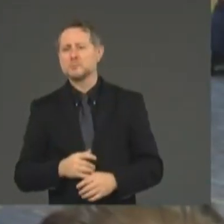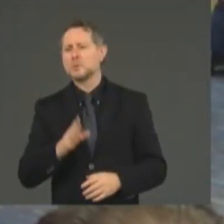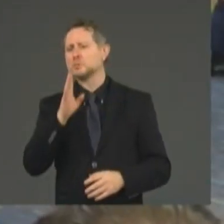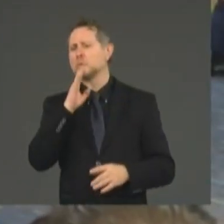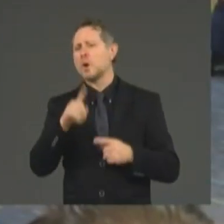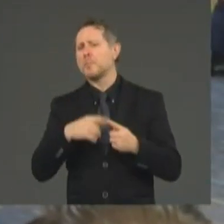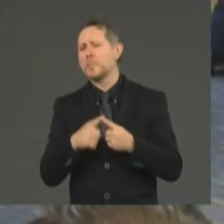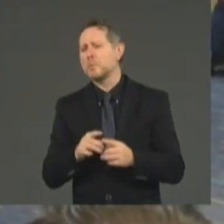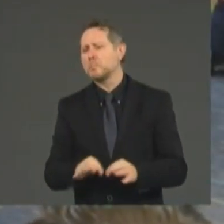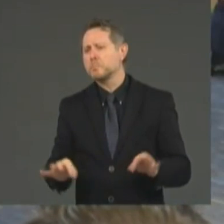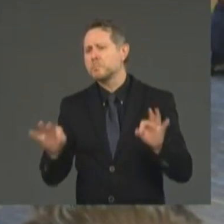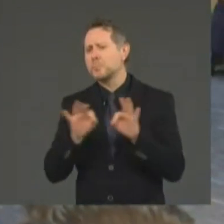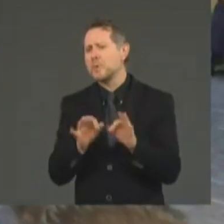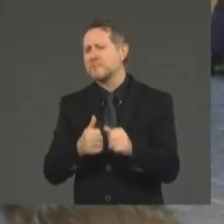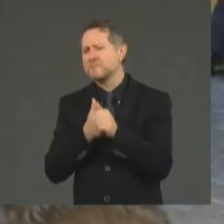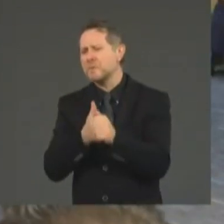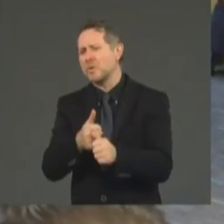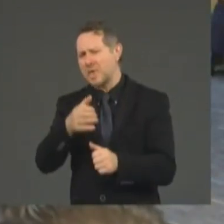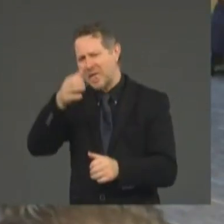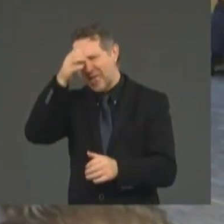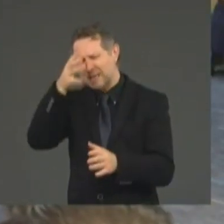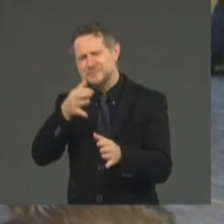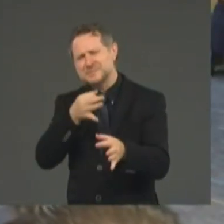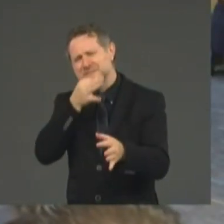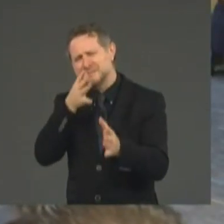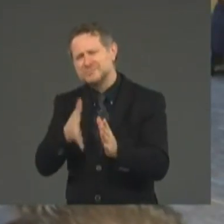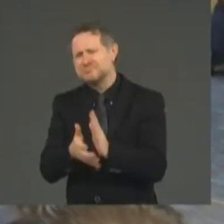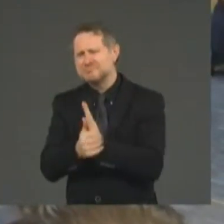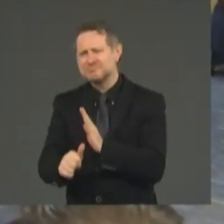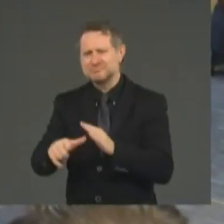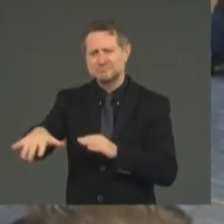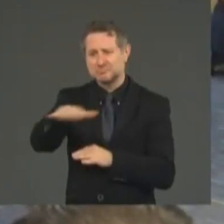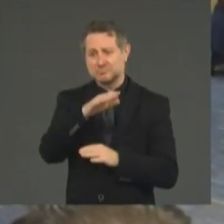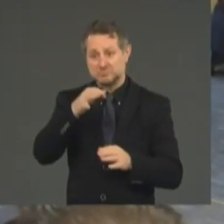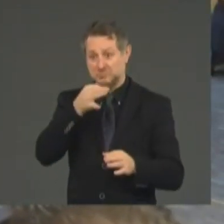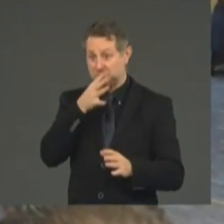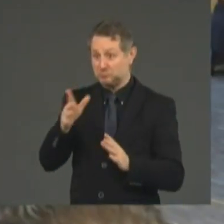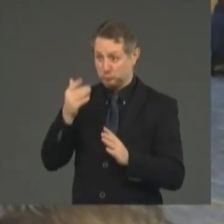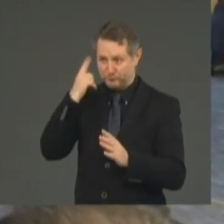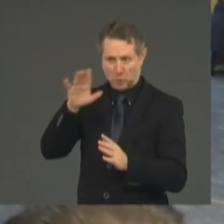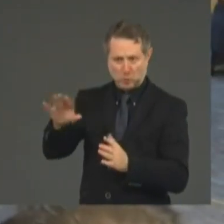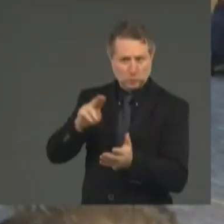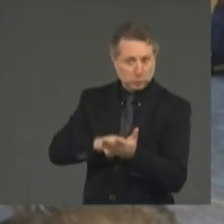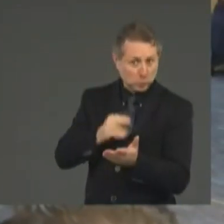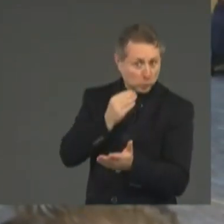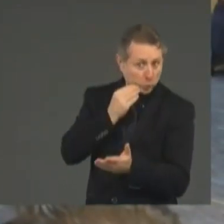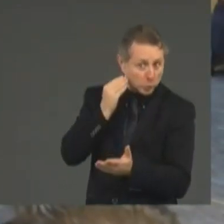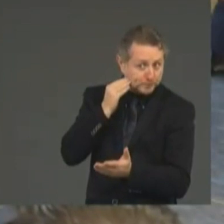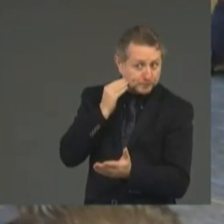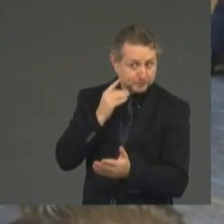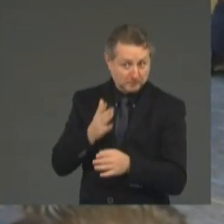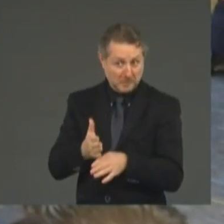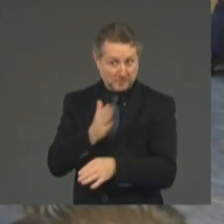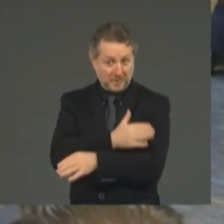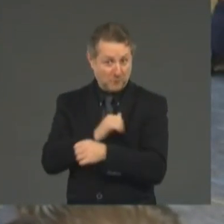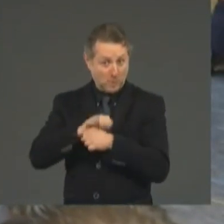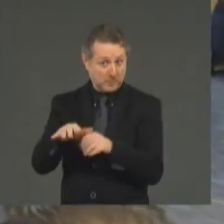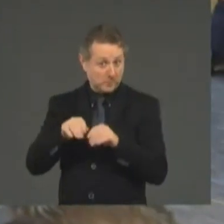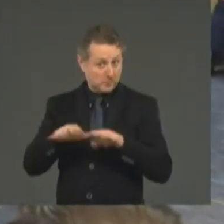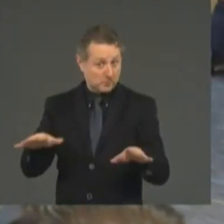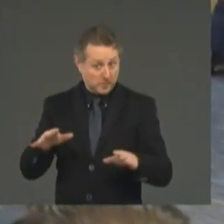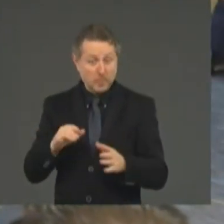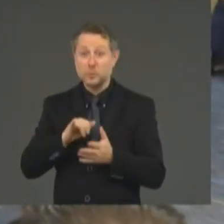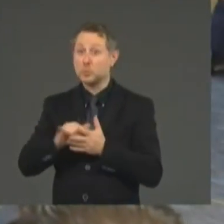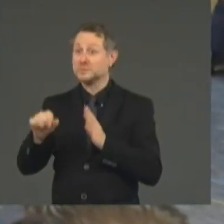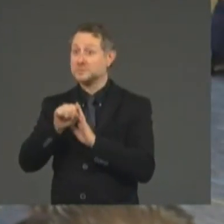to experts here on this stuff. If you talk to the experts on nursing homes, they'll tell you before COVID-19, New York State had one of the